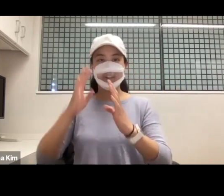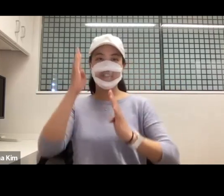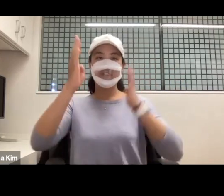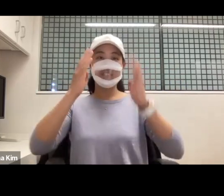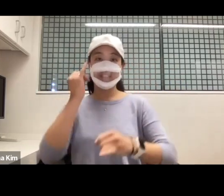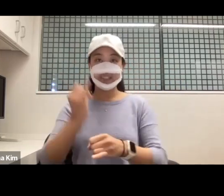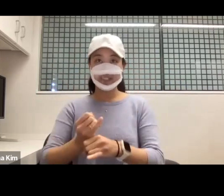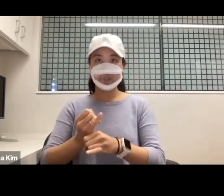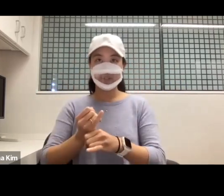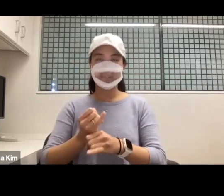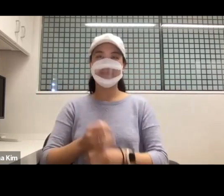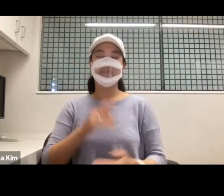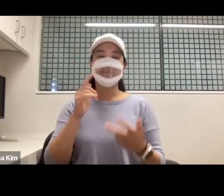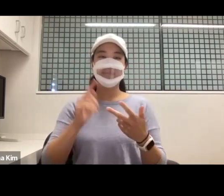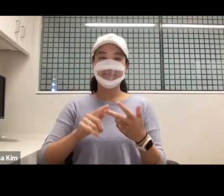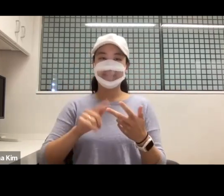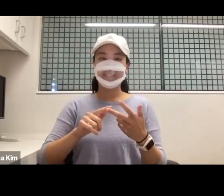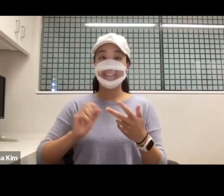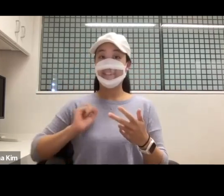in Humanistic Psychology.